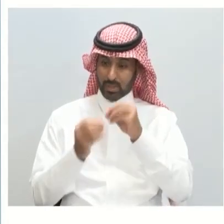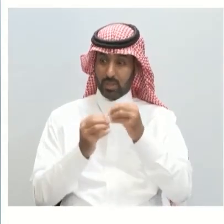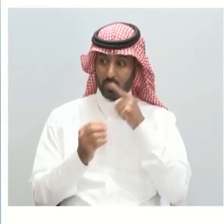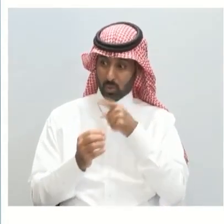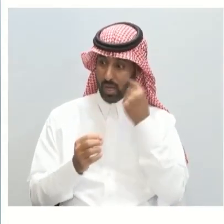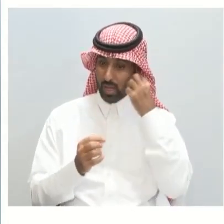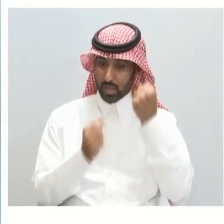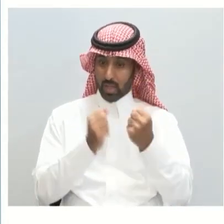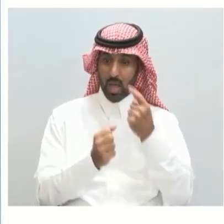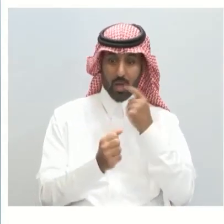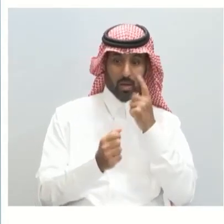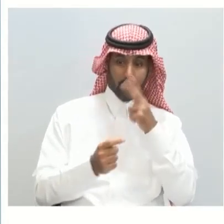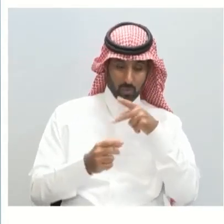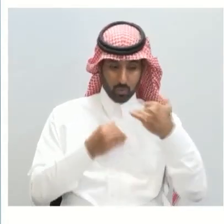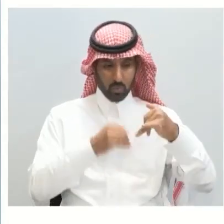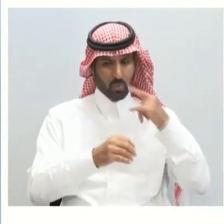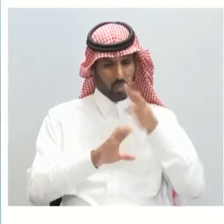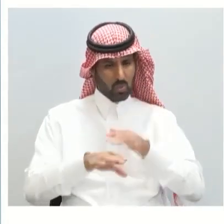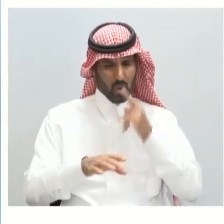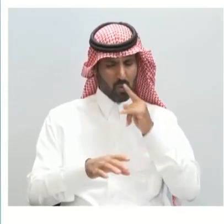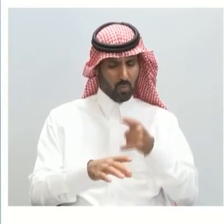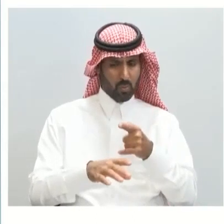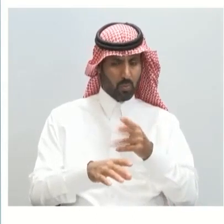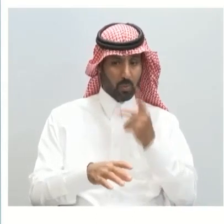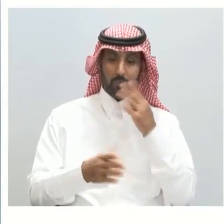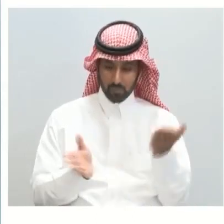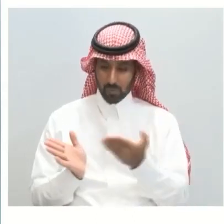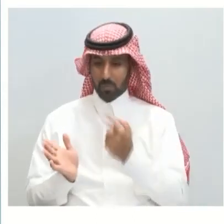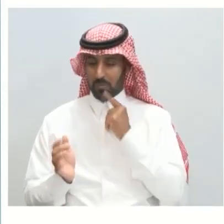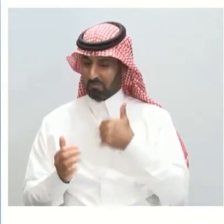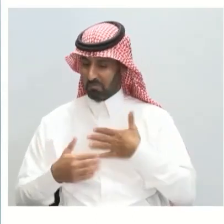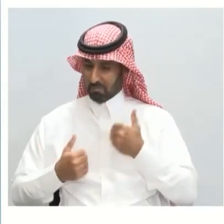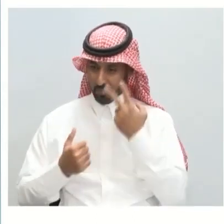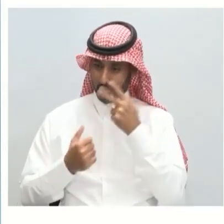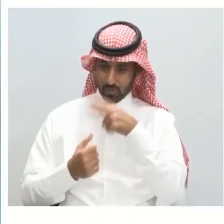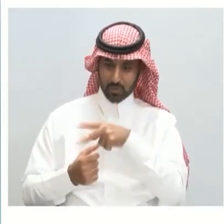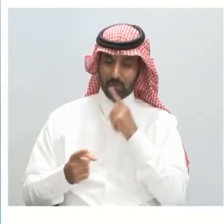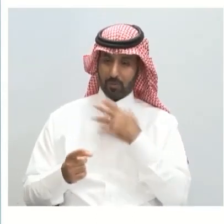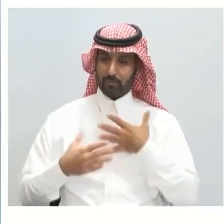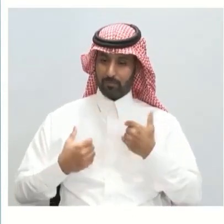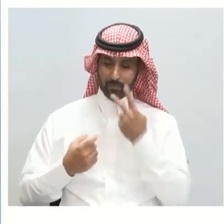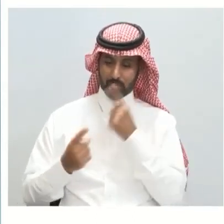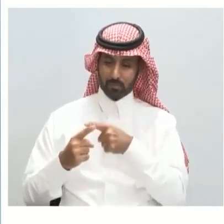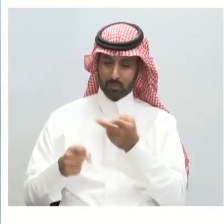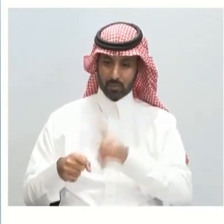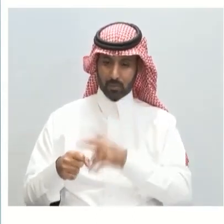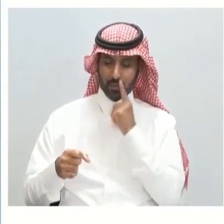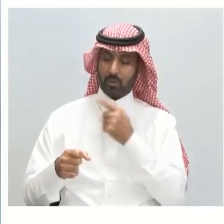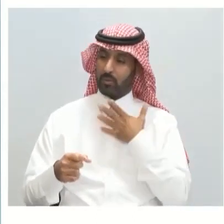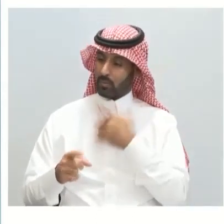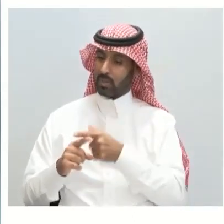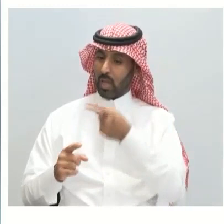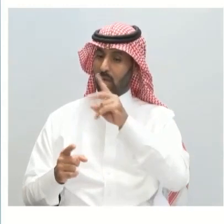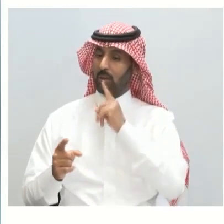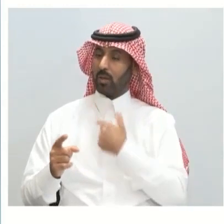them. They must have been on the road longer than expected. Welcome back. It's great to see you again, Mr. Ali. Mr. Ali, thank you. Good